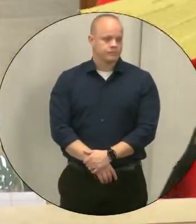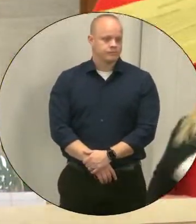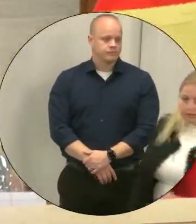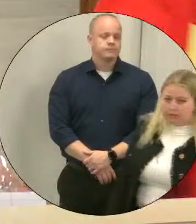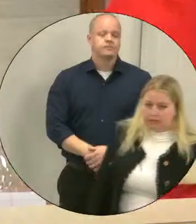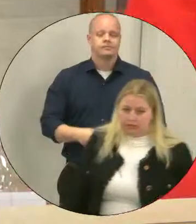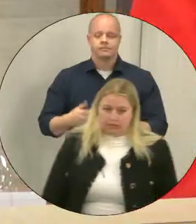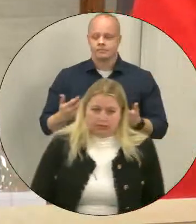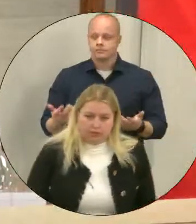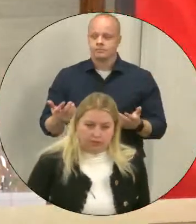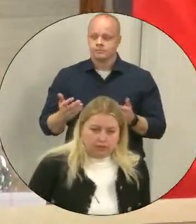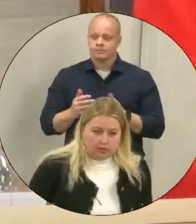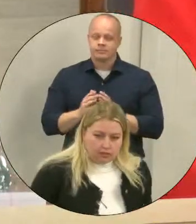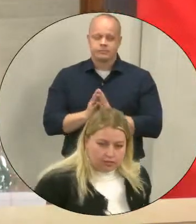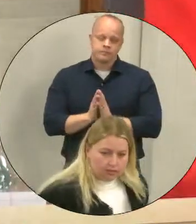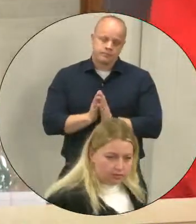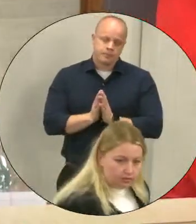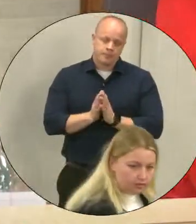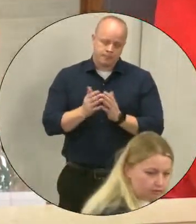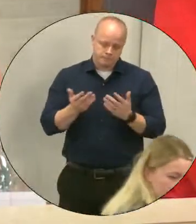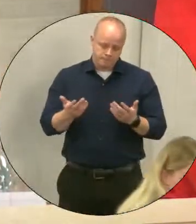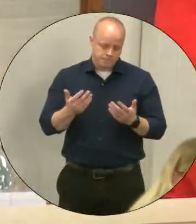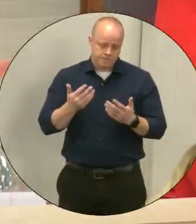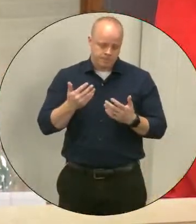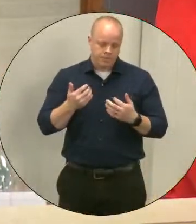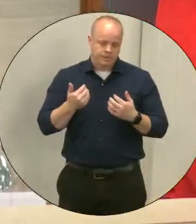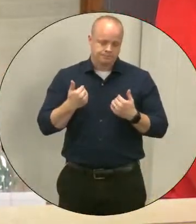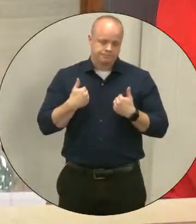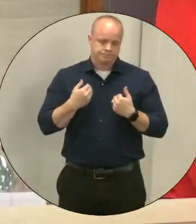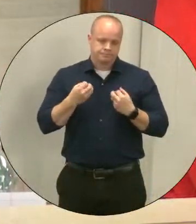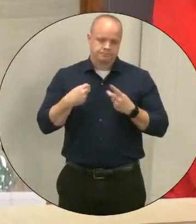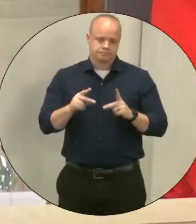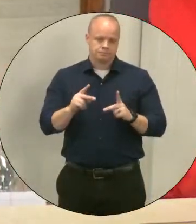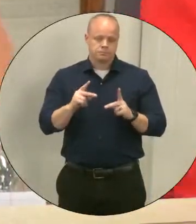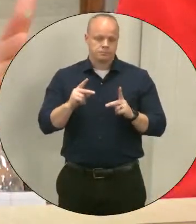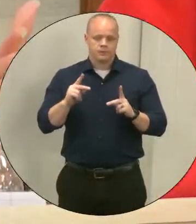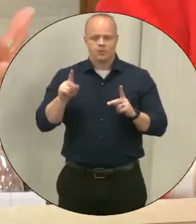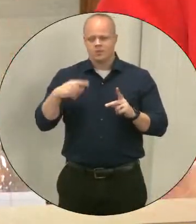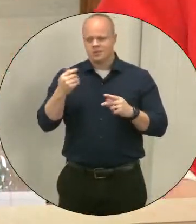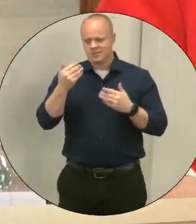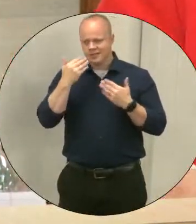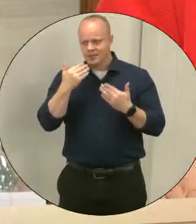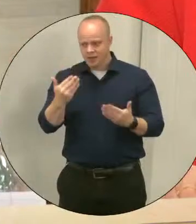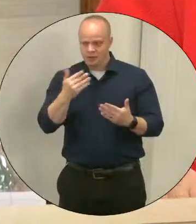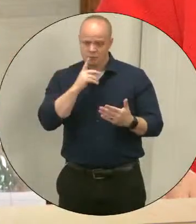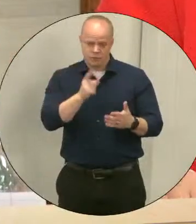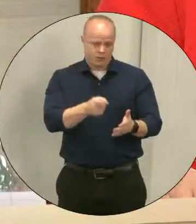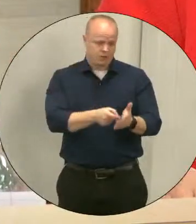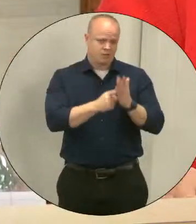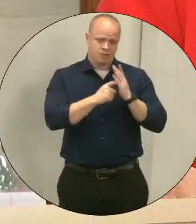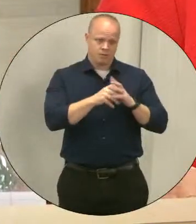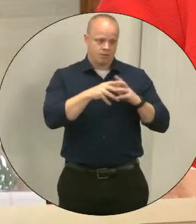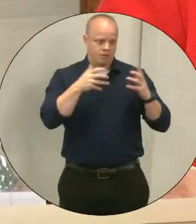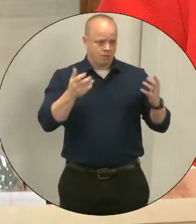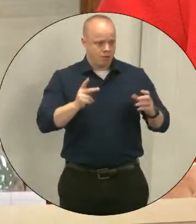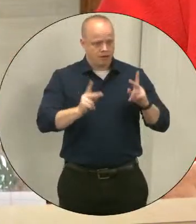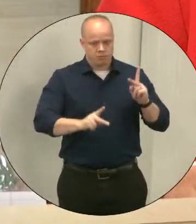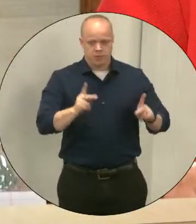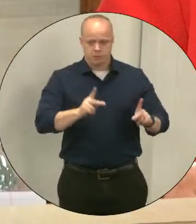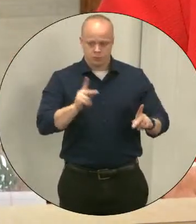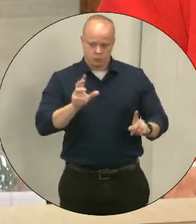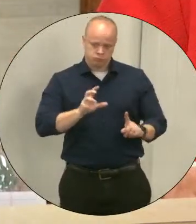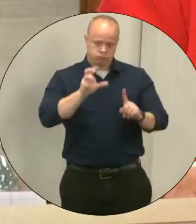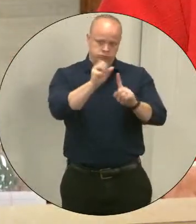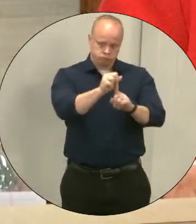So we are, I'm going to take a point of privilege and just to thank, it takes an army for us to accomplish what we have